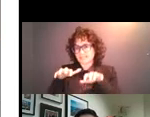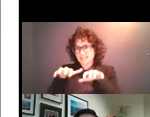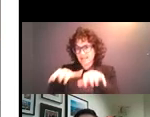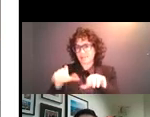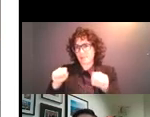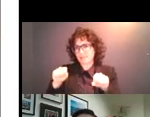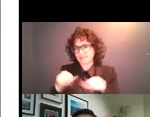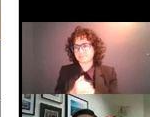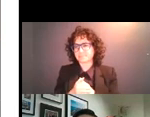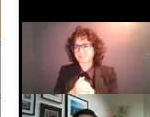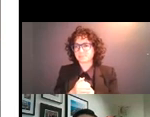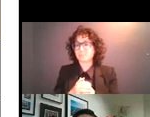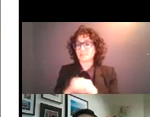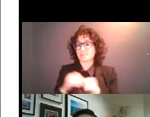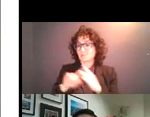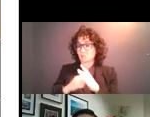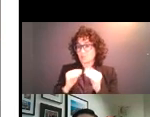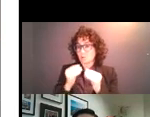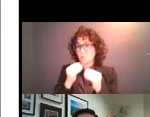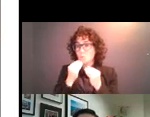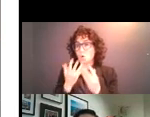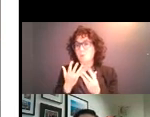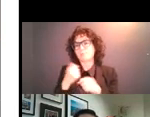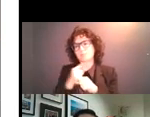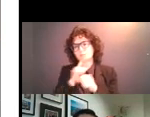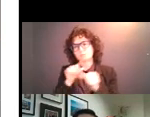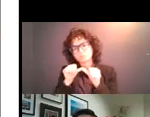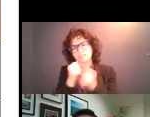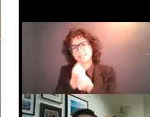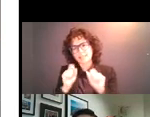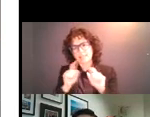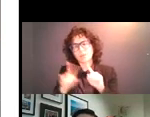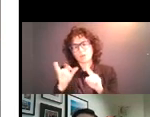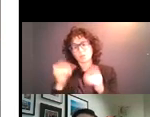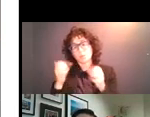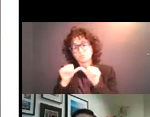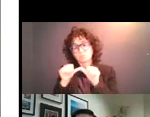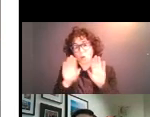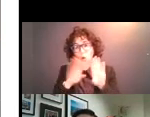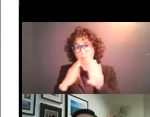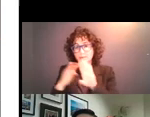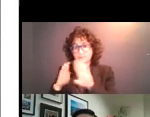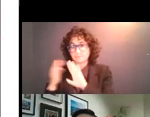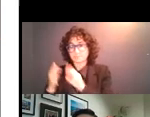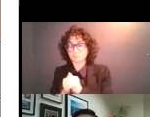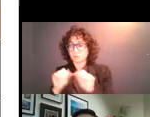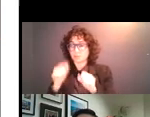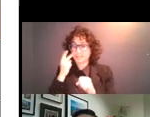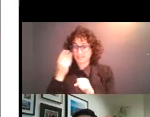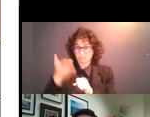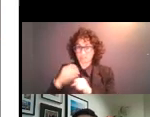warmer, we want to remind everyone to stay vigilant and safe, but we do hope to continue reopening. And as you see on the data here,